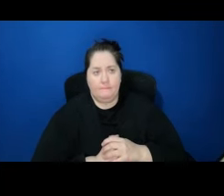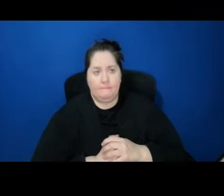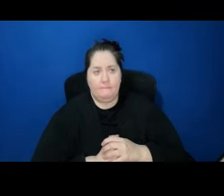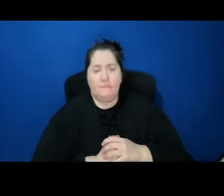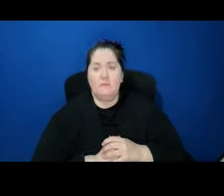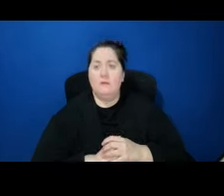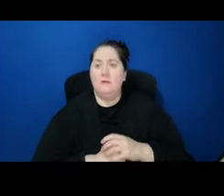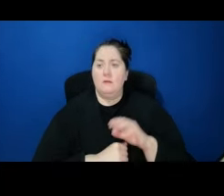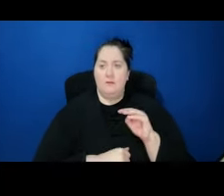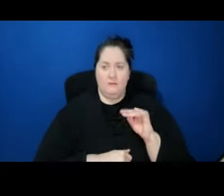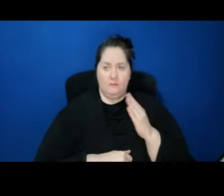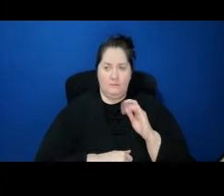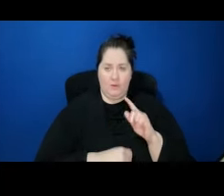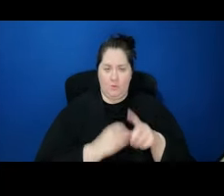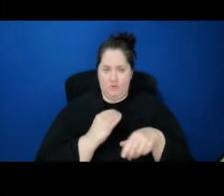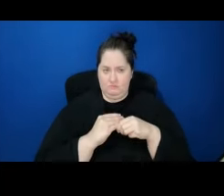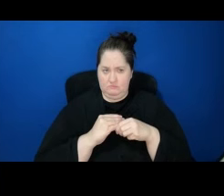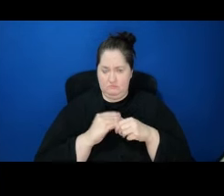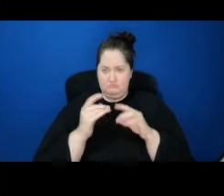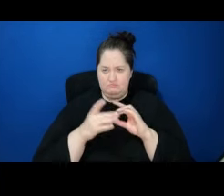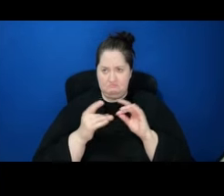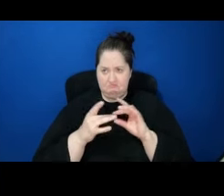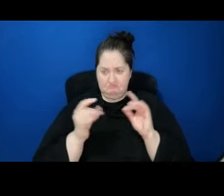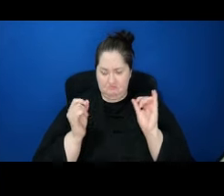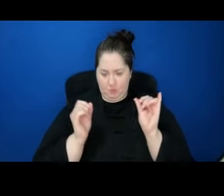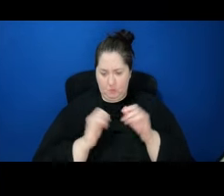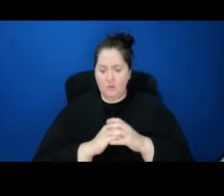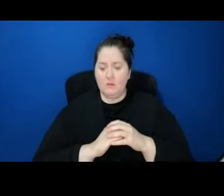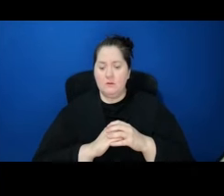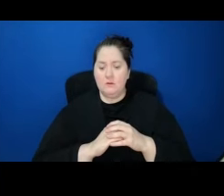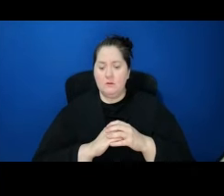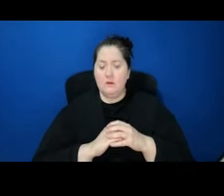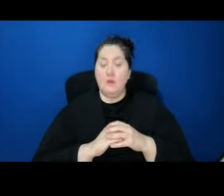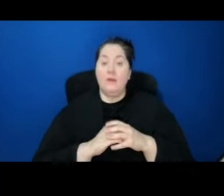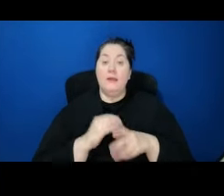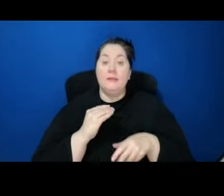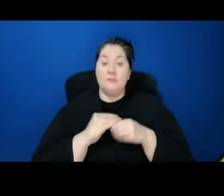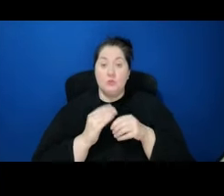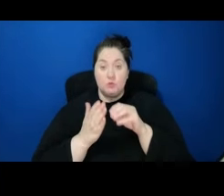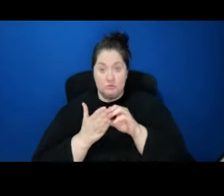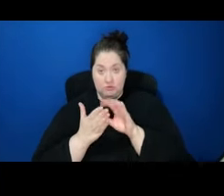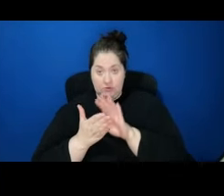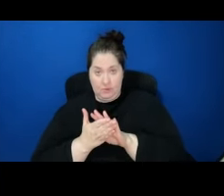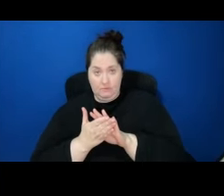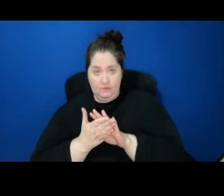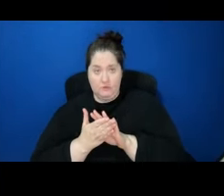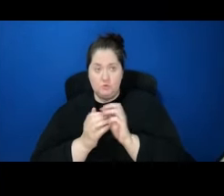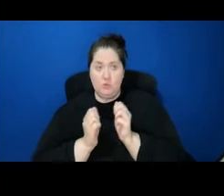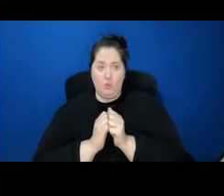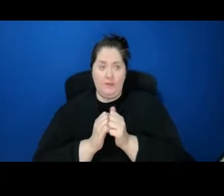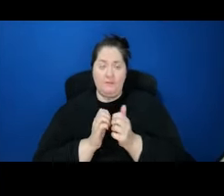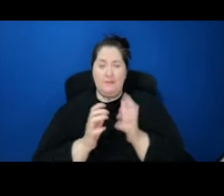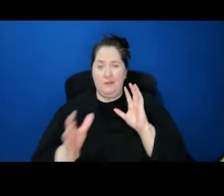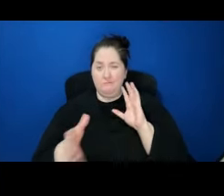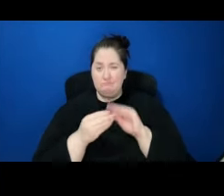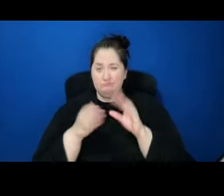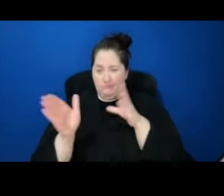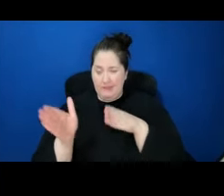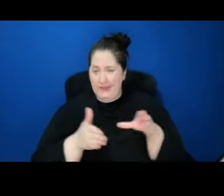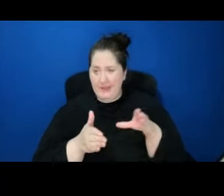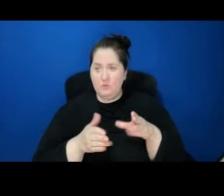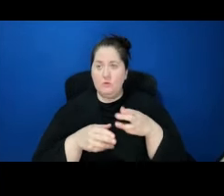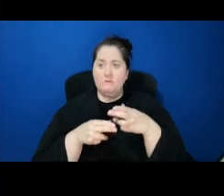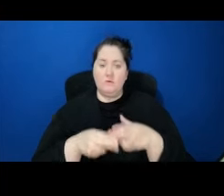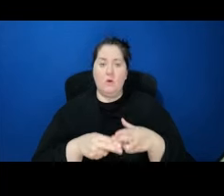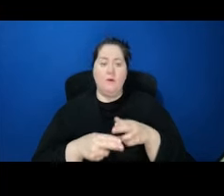Brennan, I wanted to speak to that as well. So there's an additional document which accompanies the comprehensive plan, which we have called